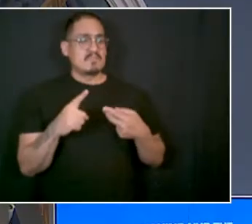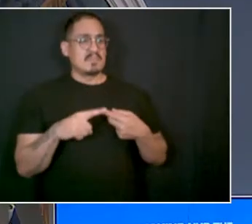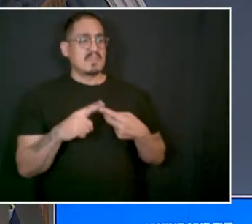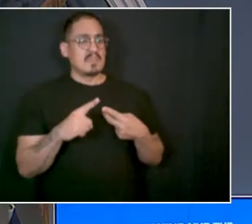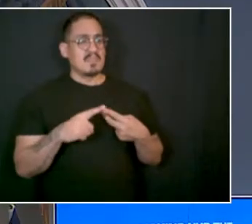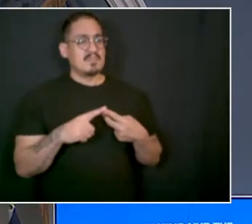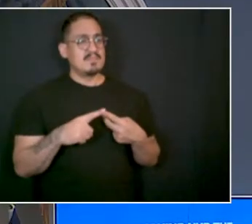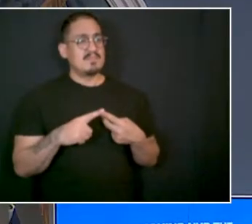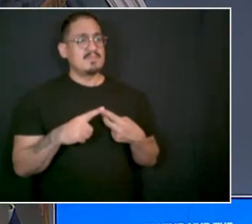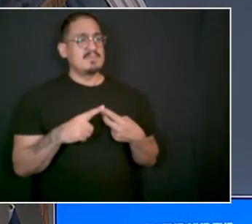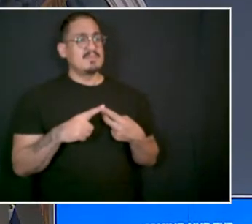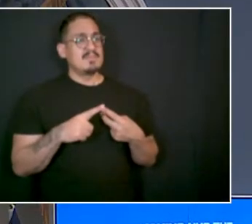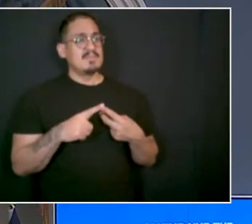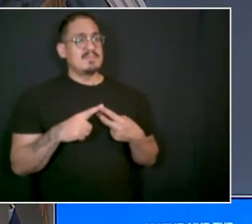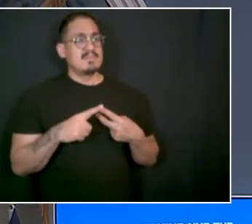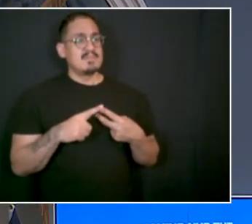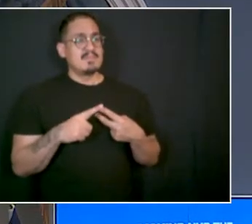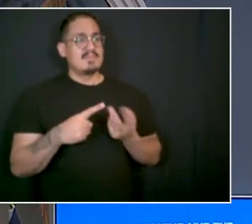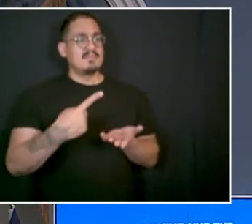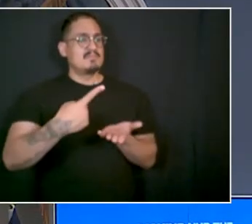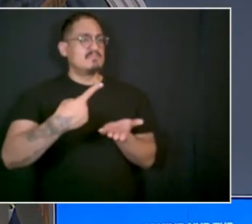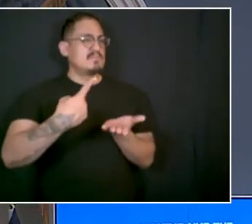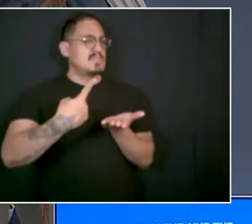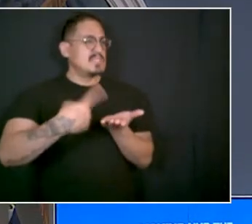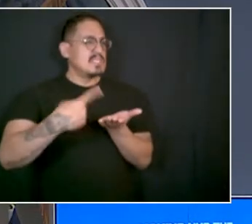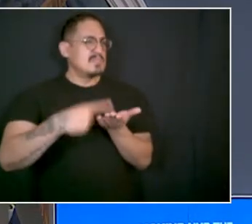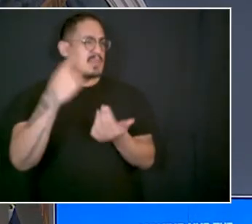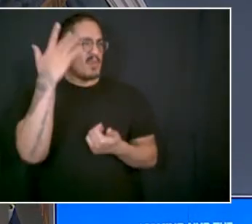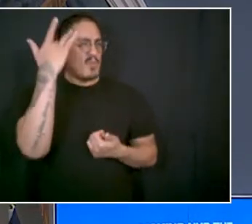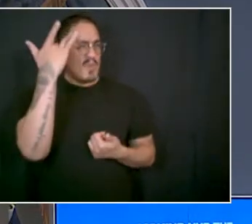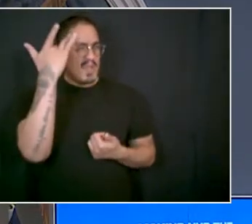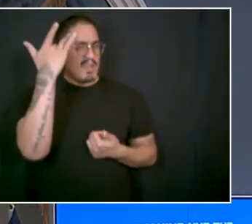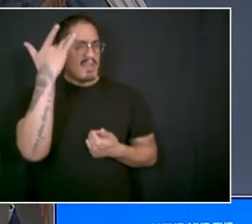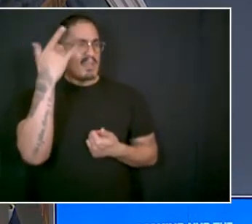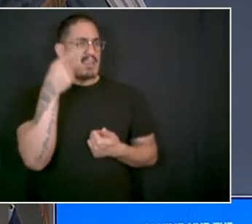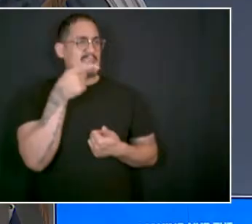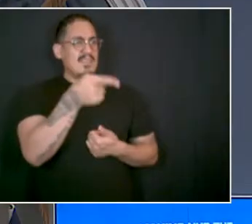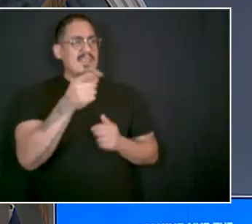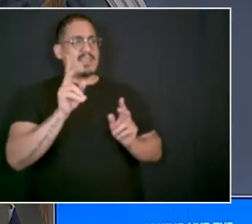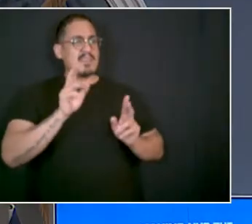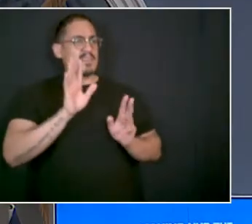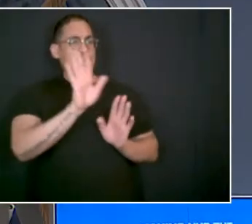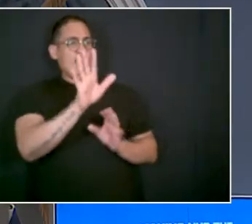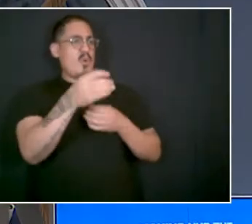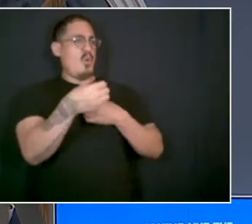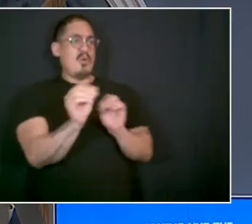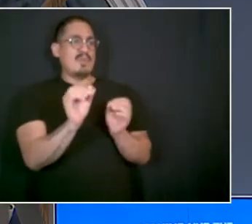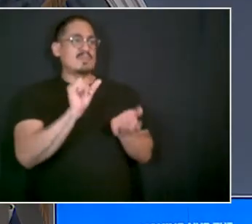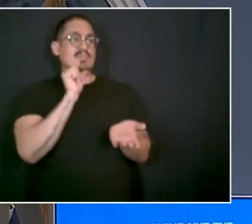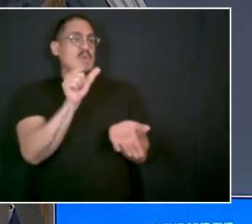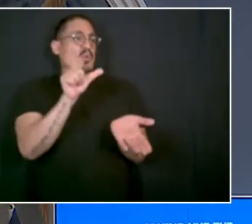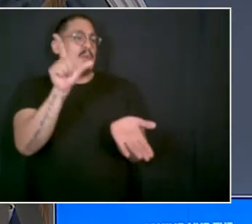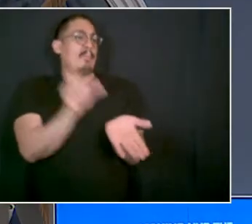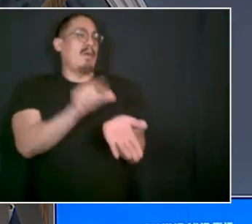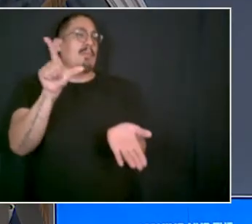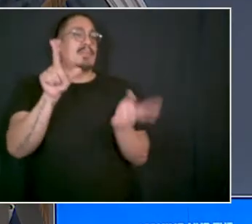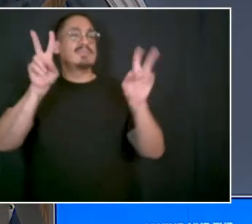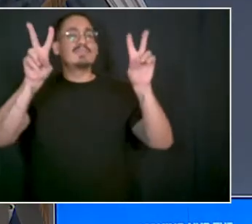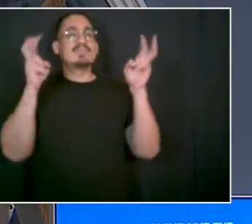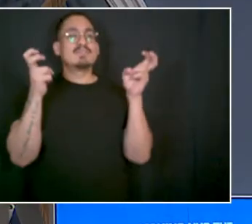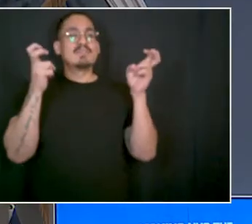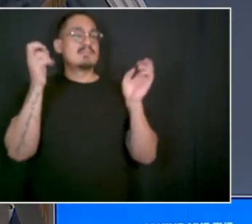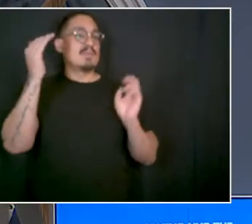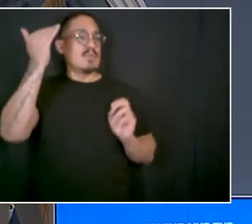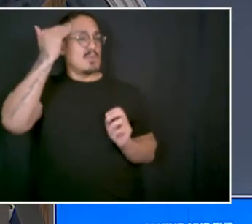to publicize Know Your Rights immigration guidance. Amid the fear amongst migrants about having interactions with ICE. And